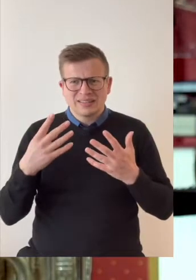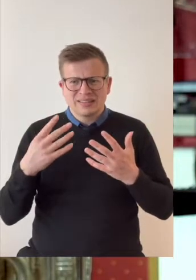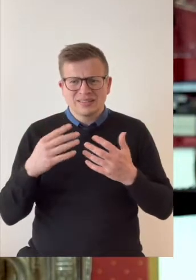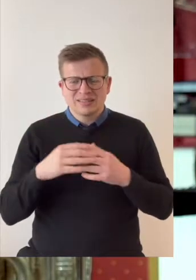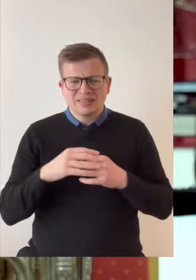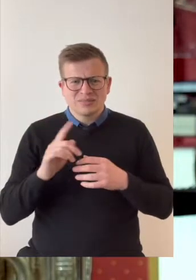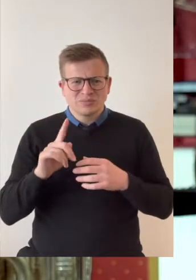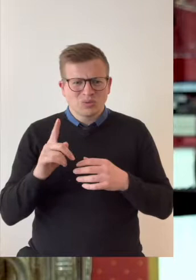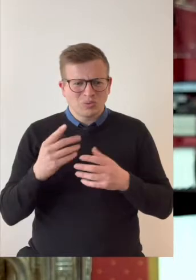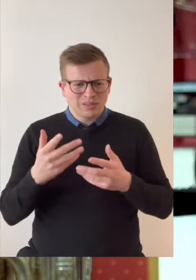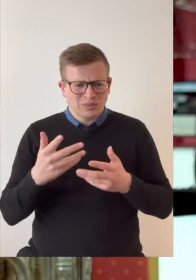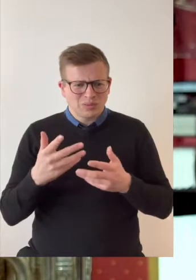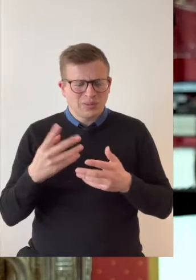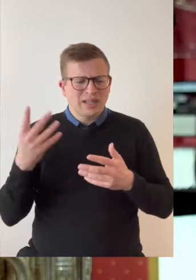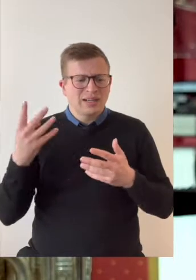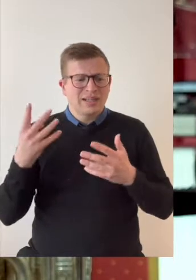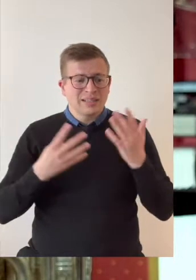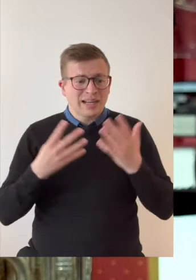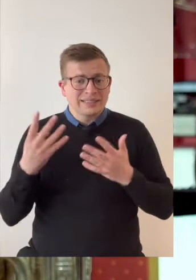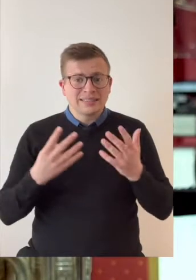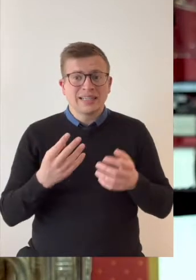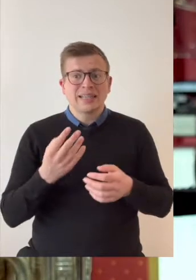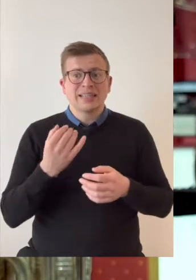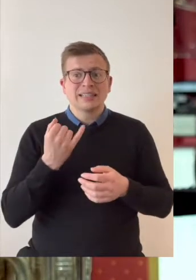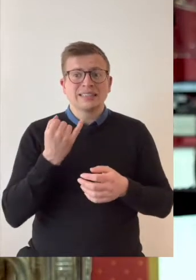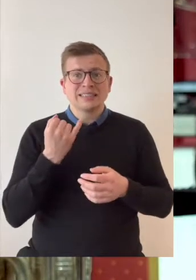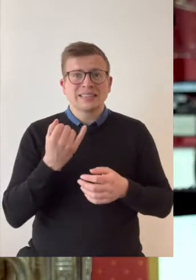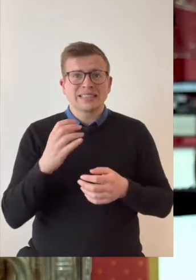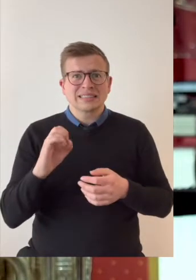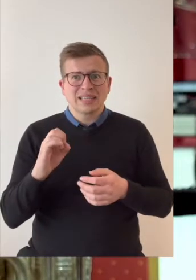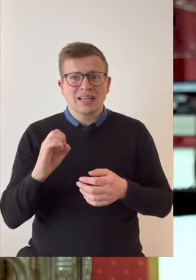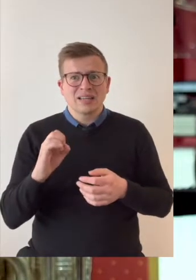19, what we all know, 1960,